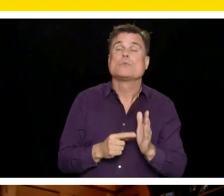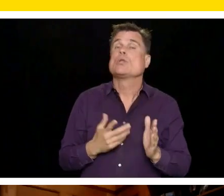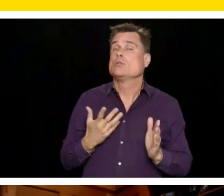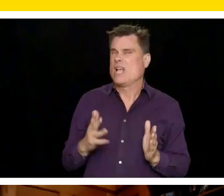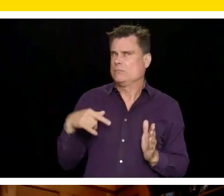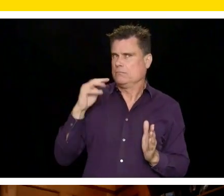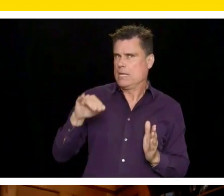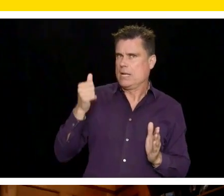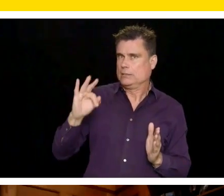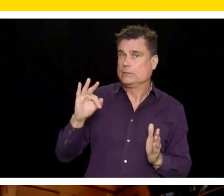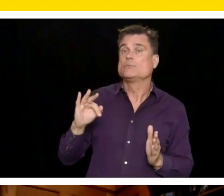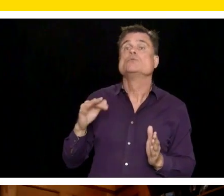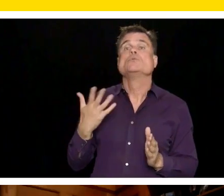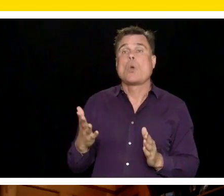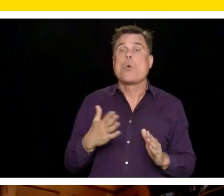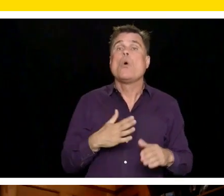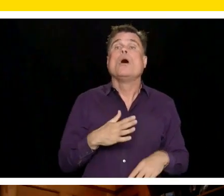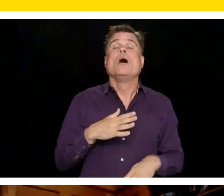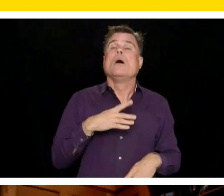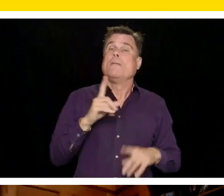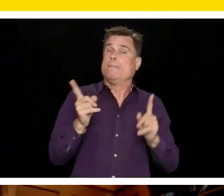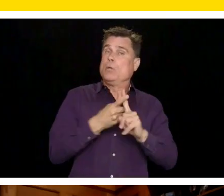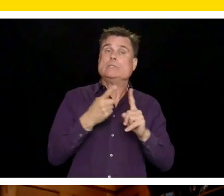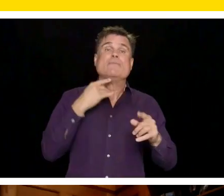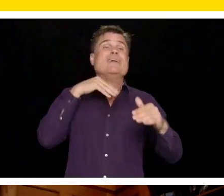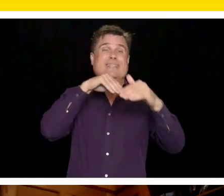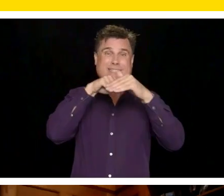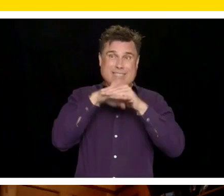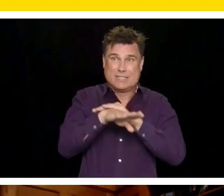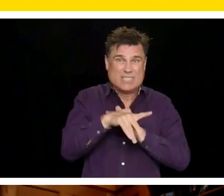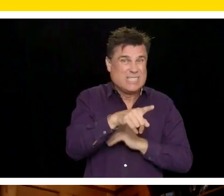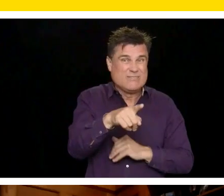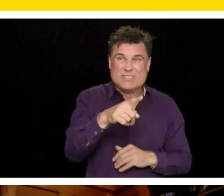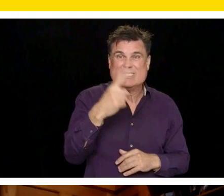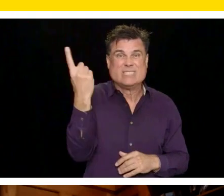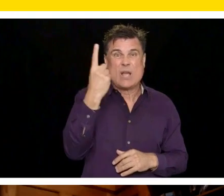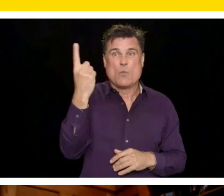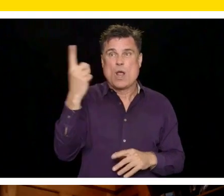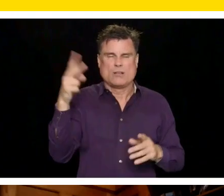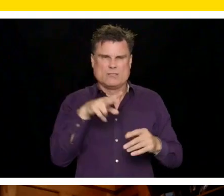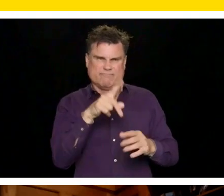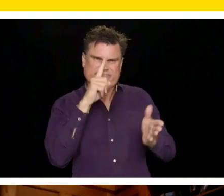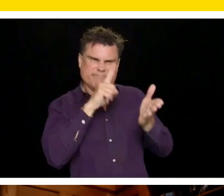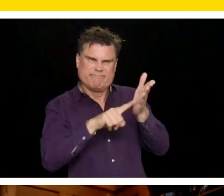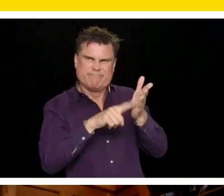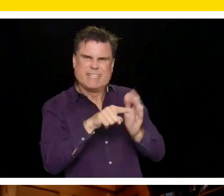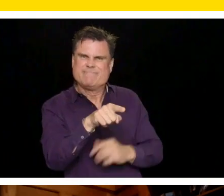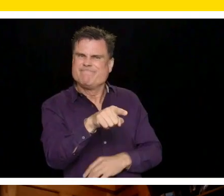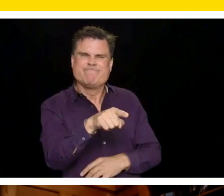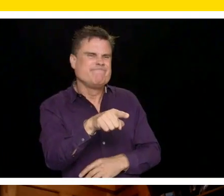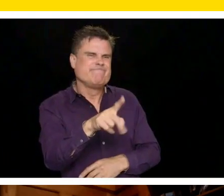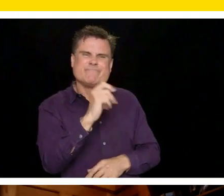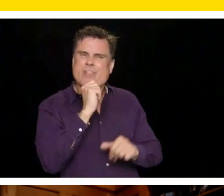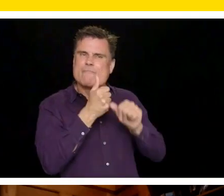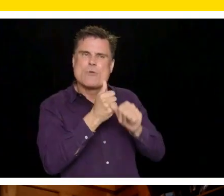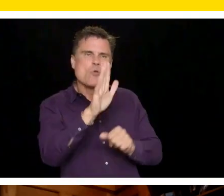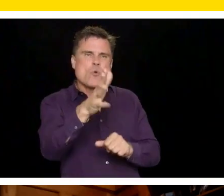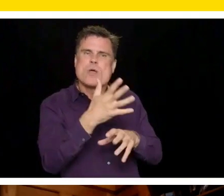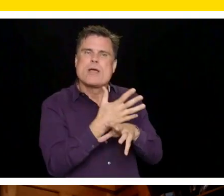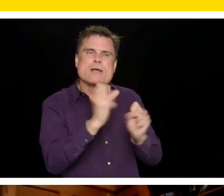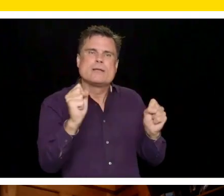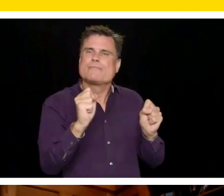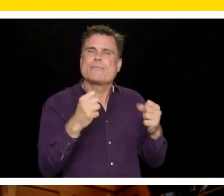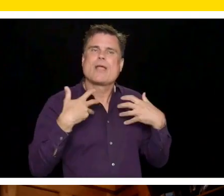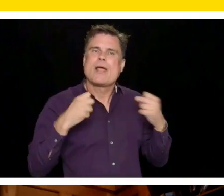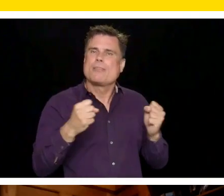if you don't have a work plan in place, as Minister suggested, you can contact the COVID support service and they'd be happy to help you with